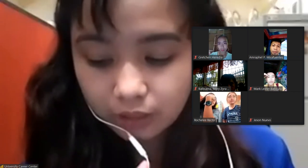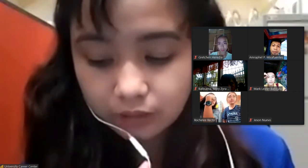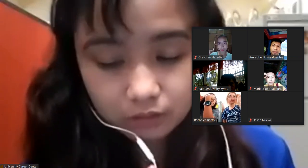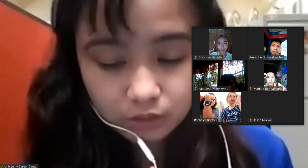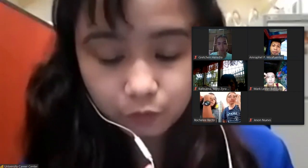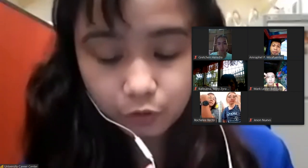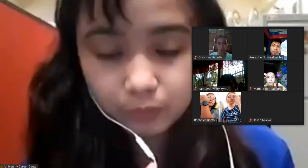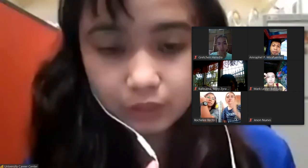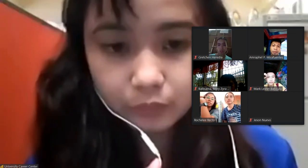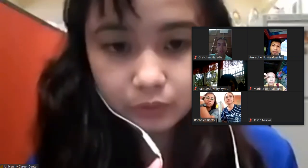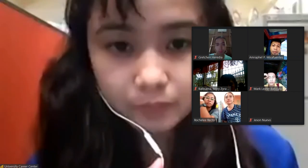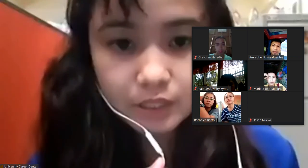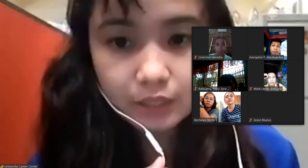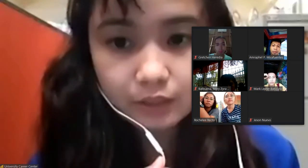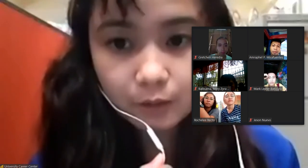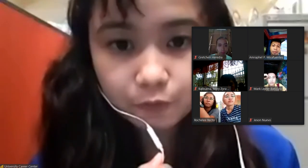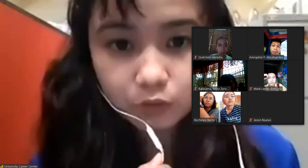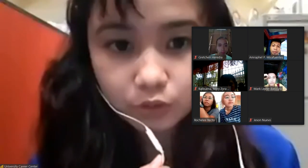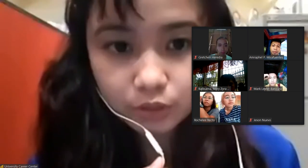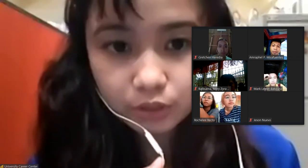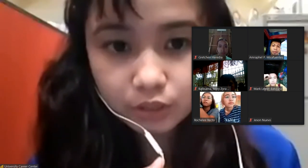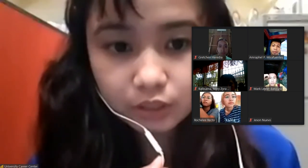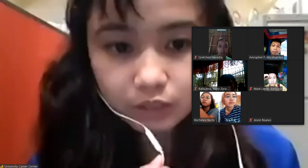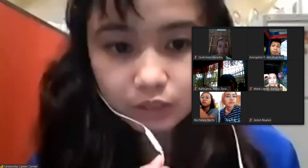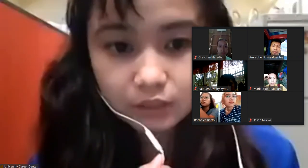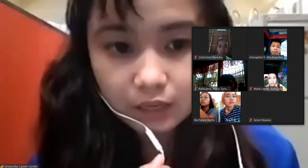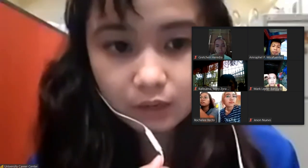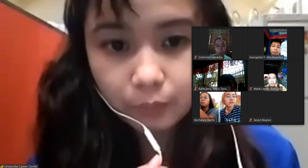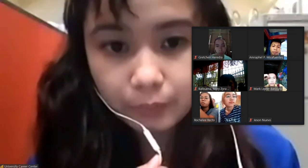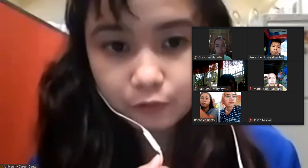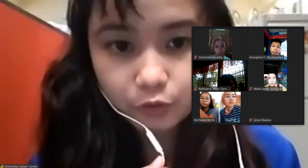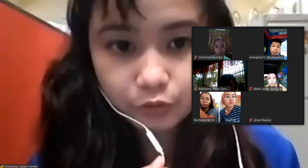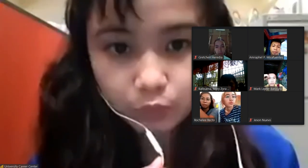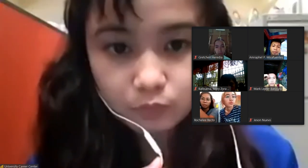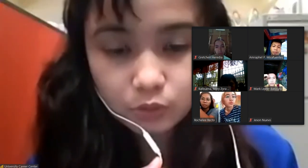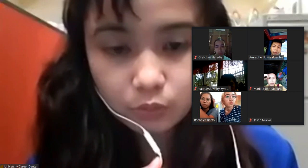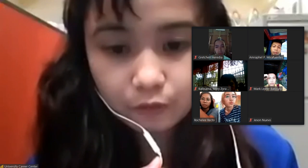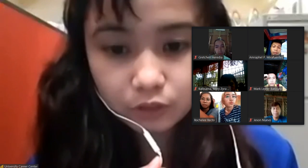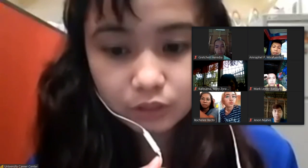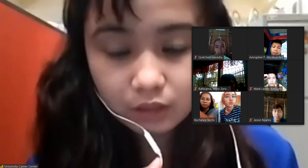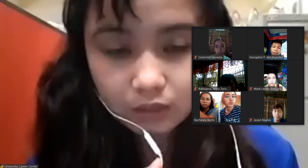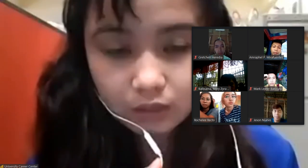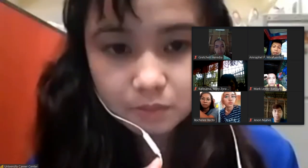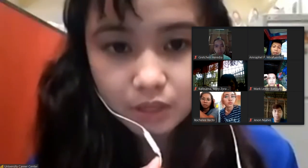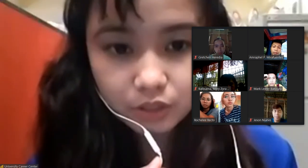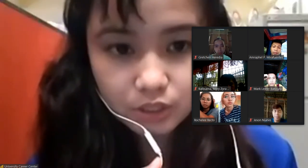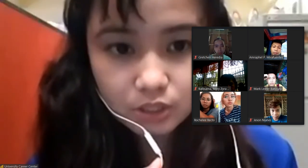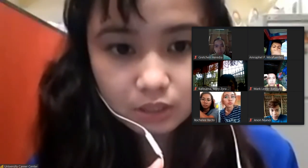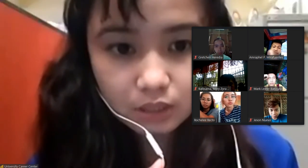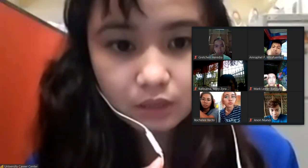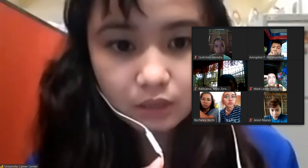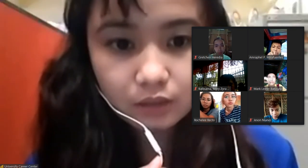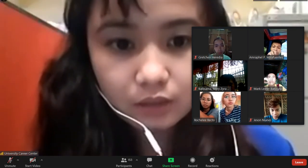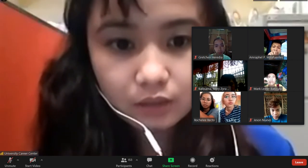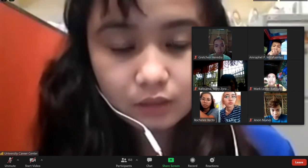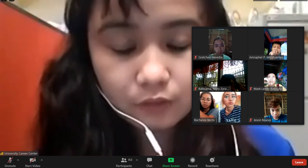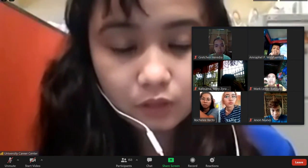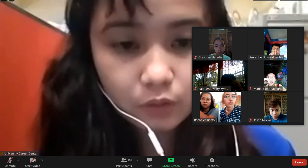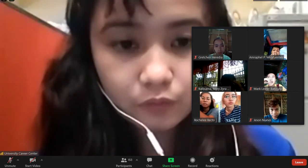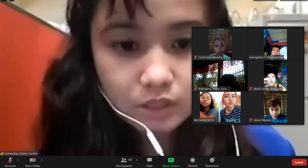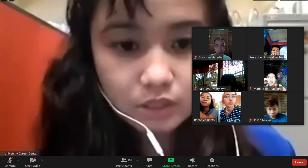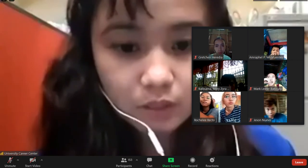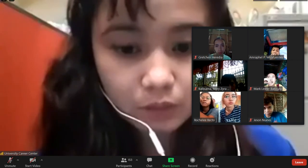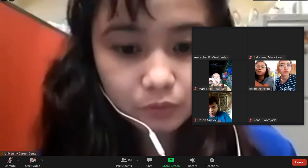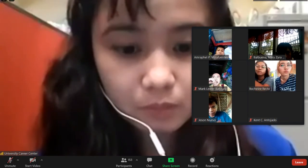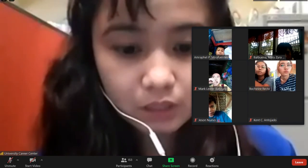Google attendance form link will be sent after the open forum. So, after the speakers, the flow of the